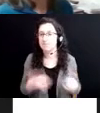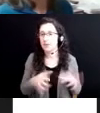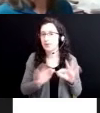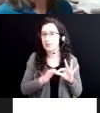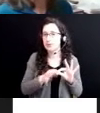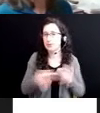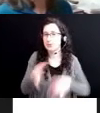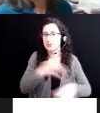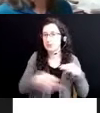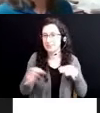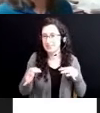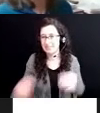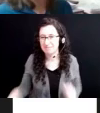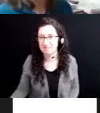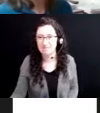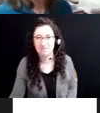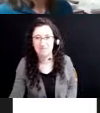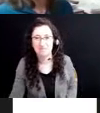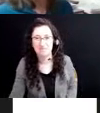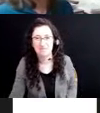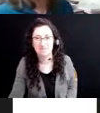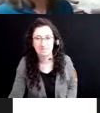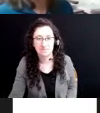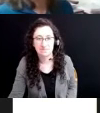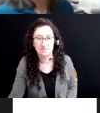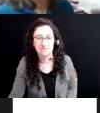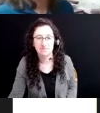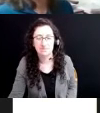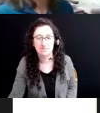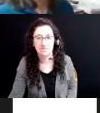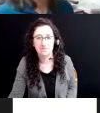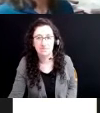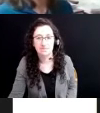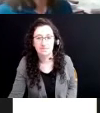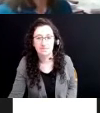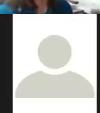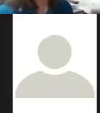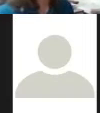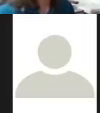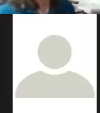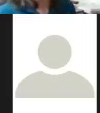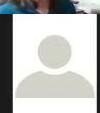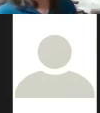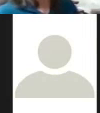and depend on, and which generally are lacking in many places.